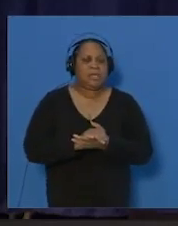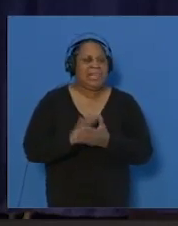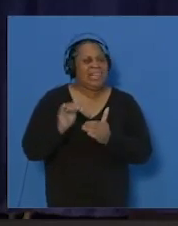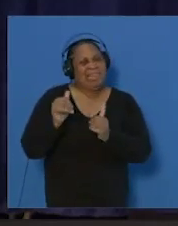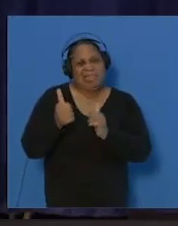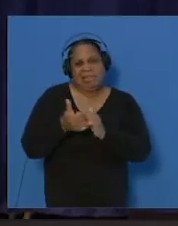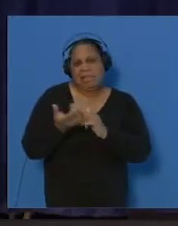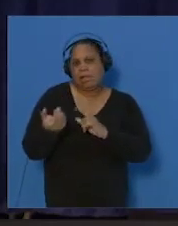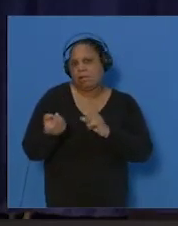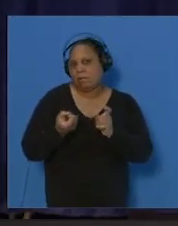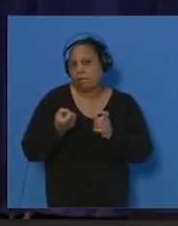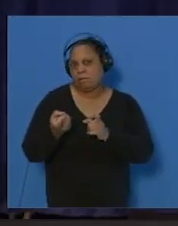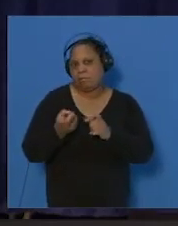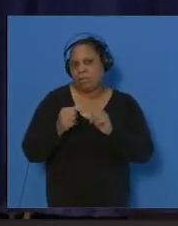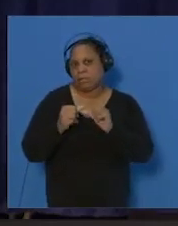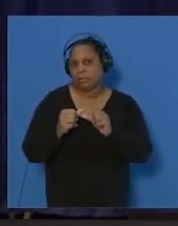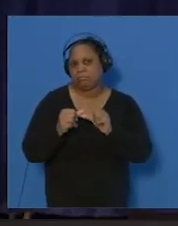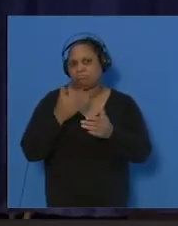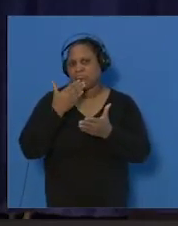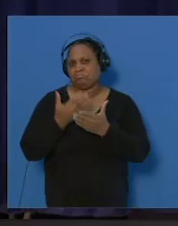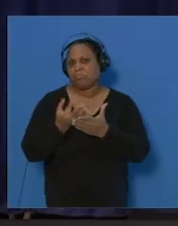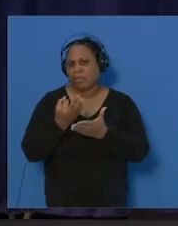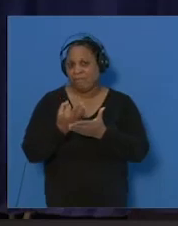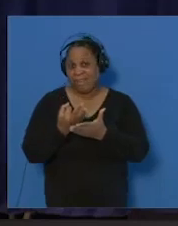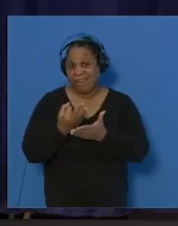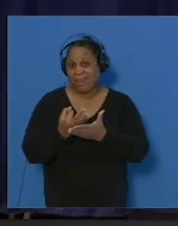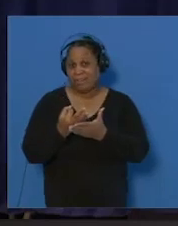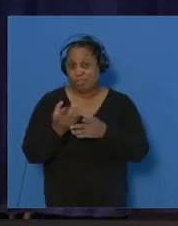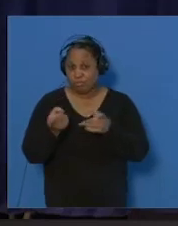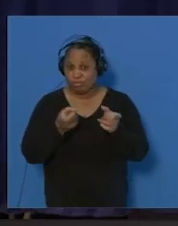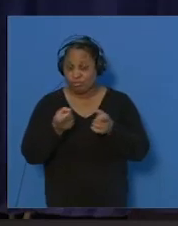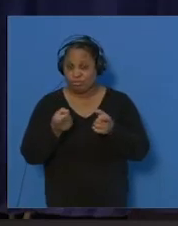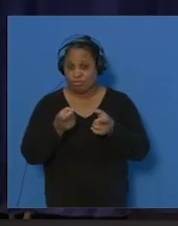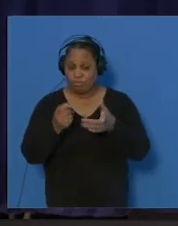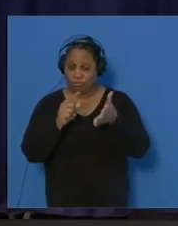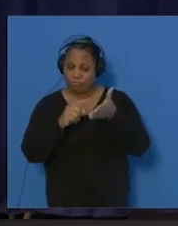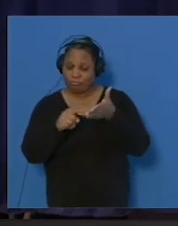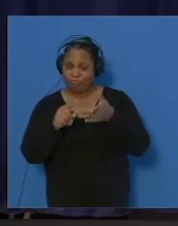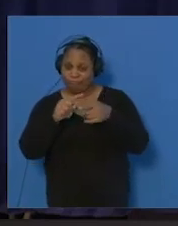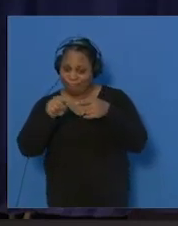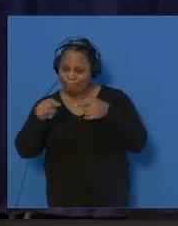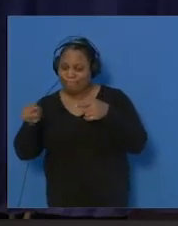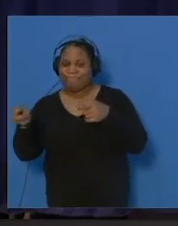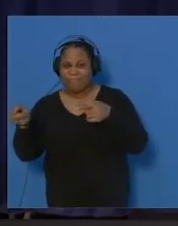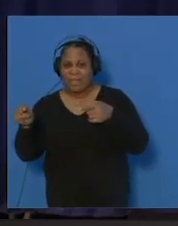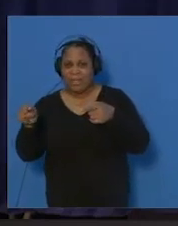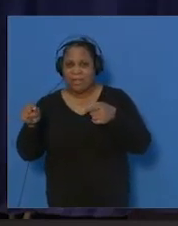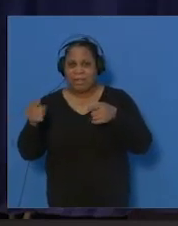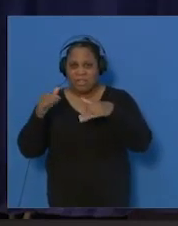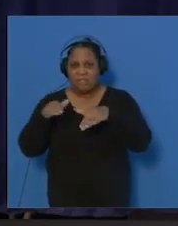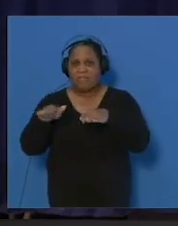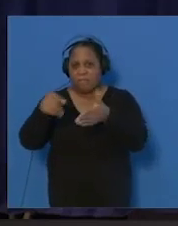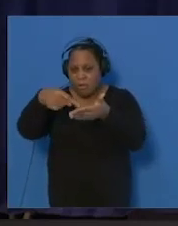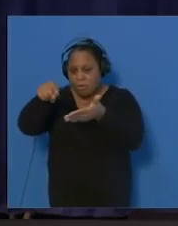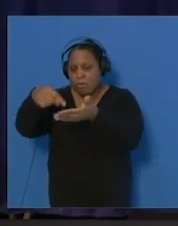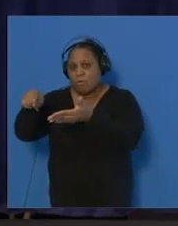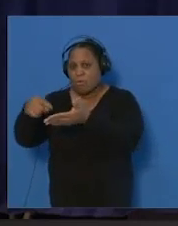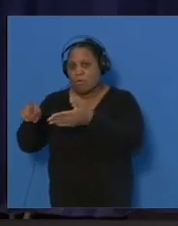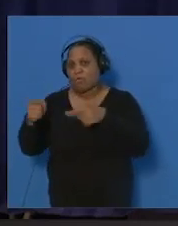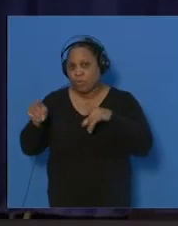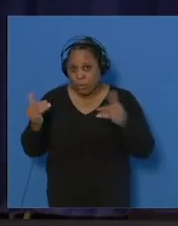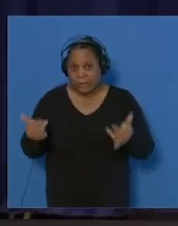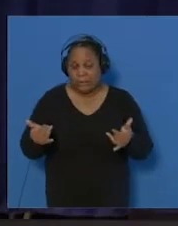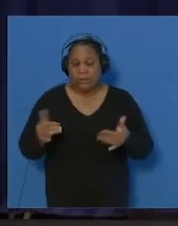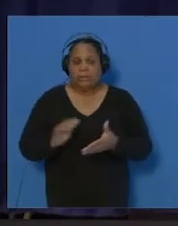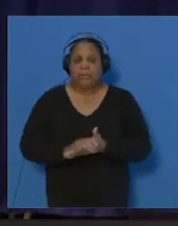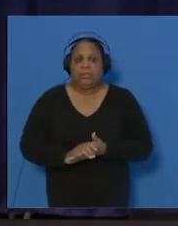How are you managing to maintain good financial controls and keep track of the outflow during this period? Well, I